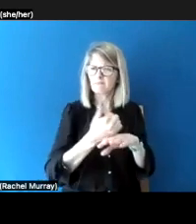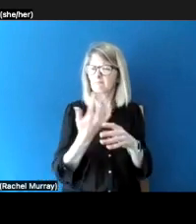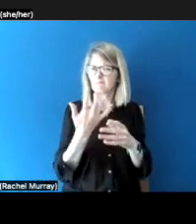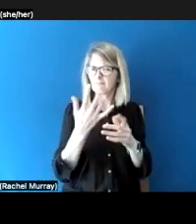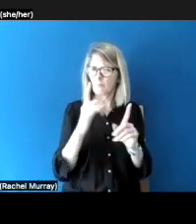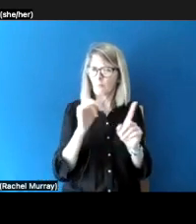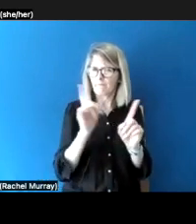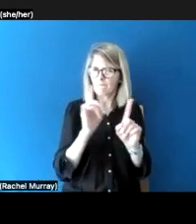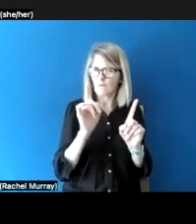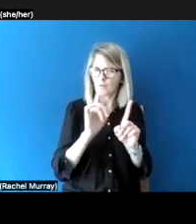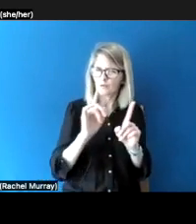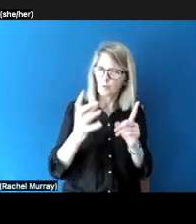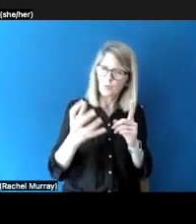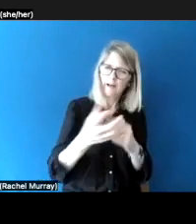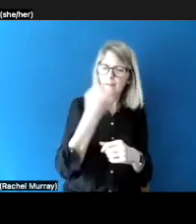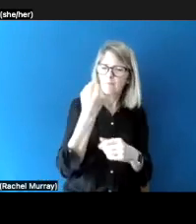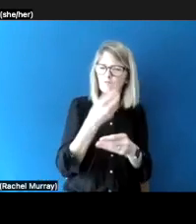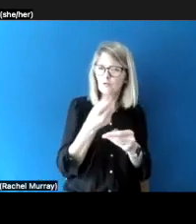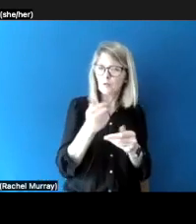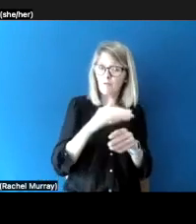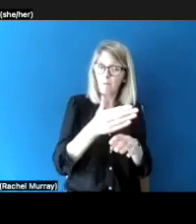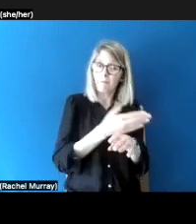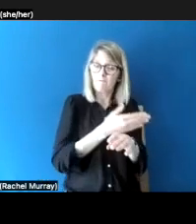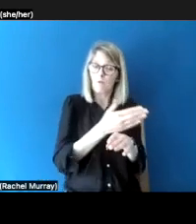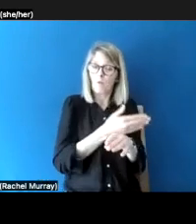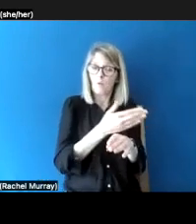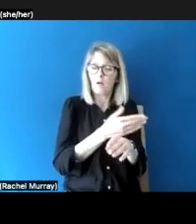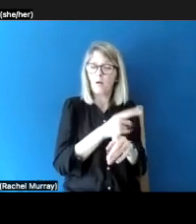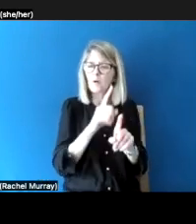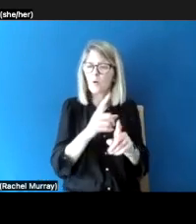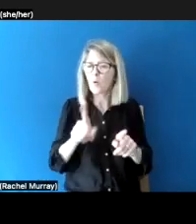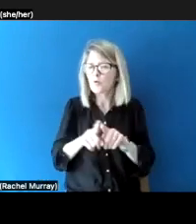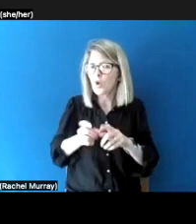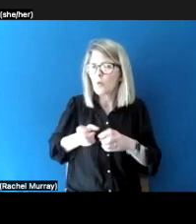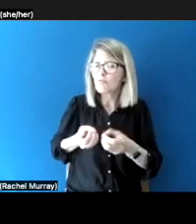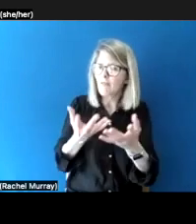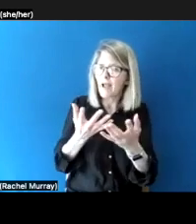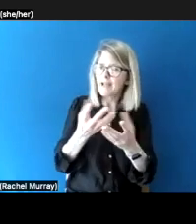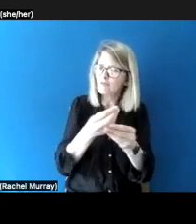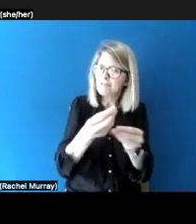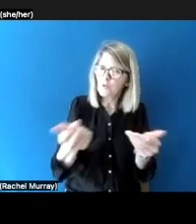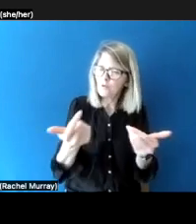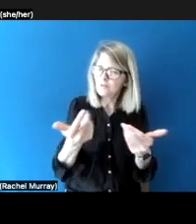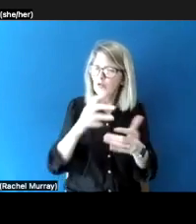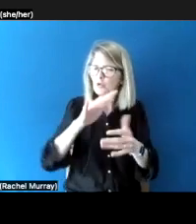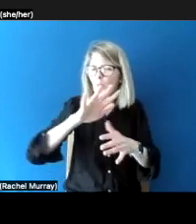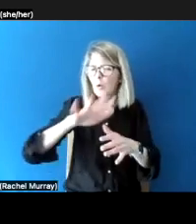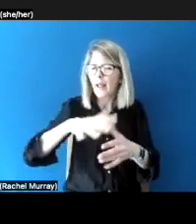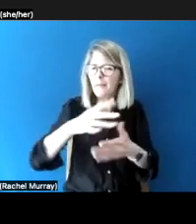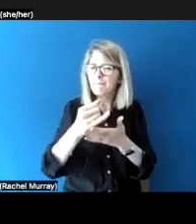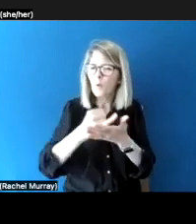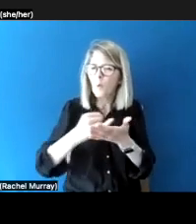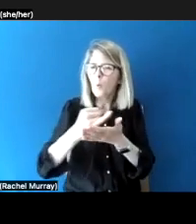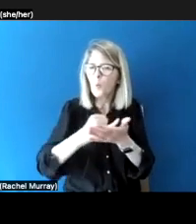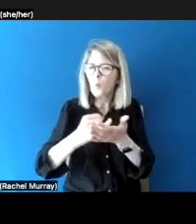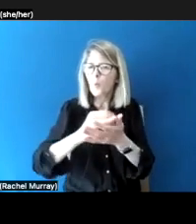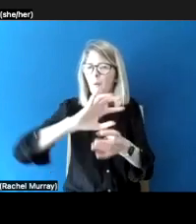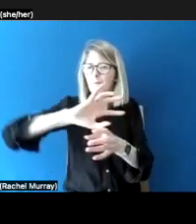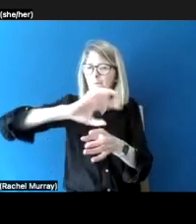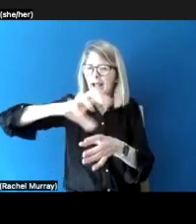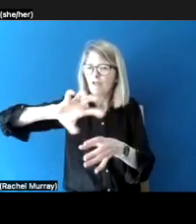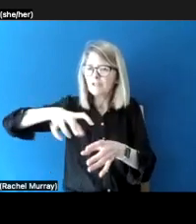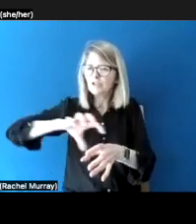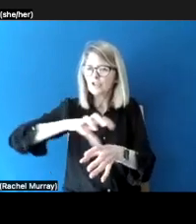before that period, but also to provide resources for the local poor parishes. And of course, one of the